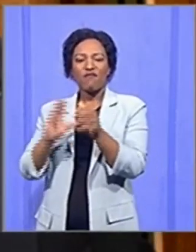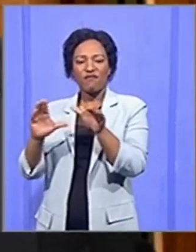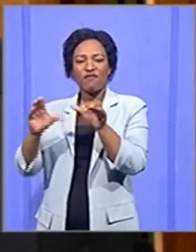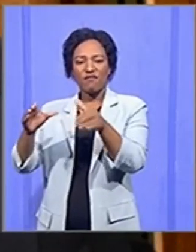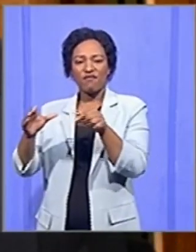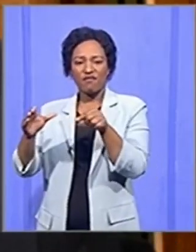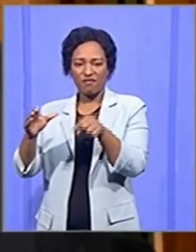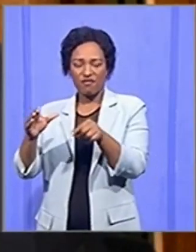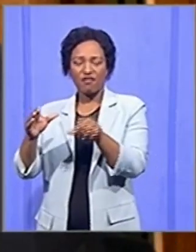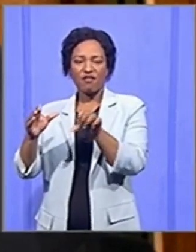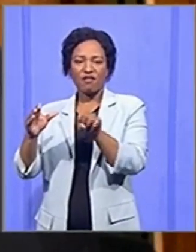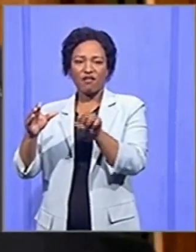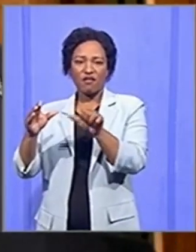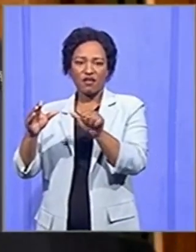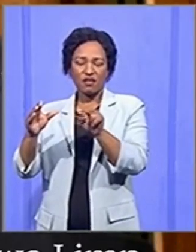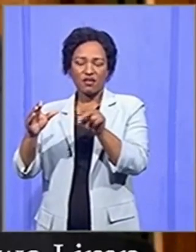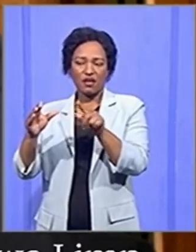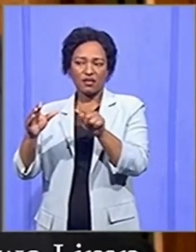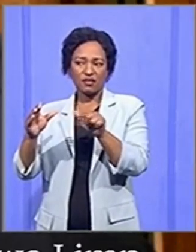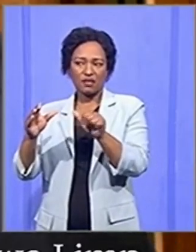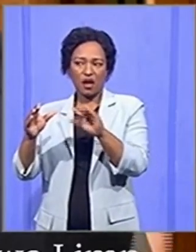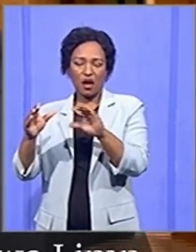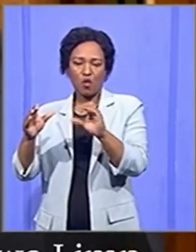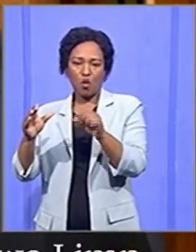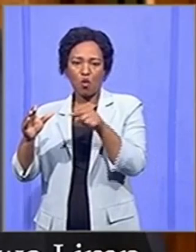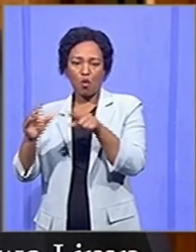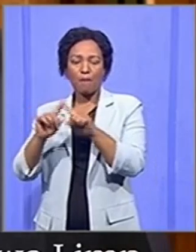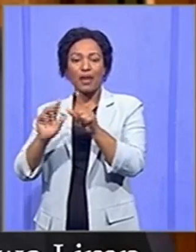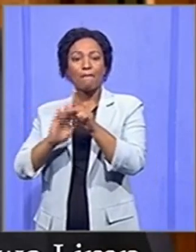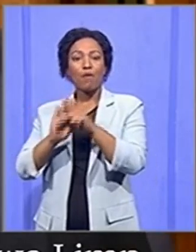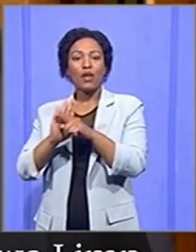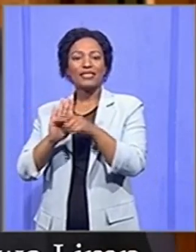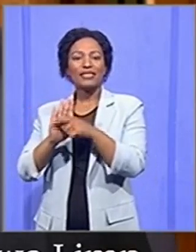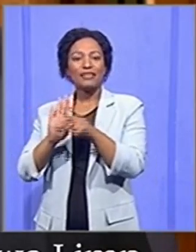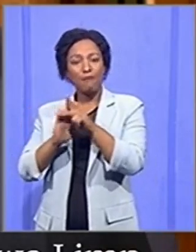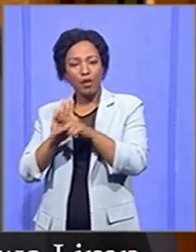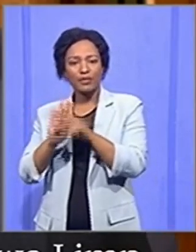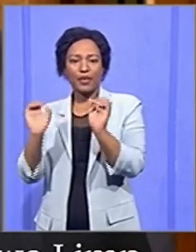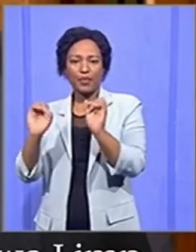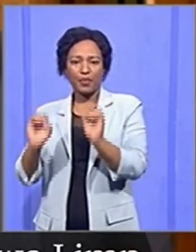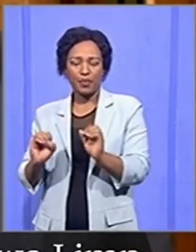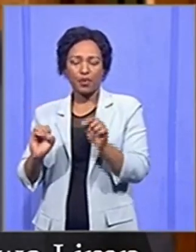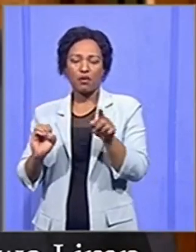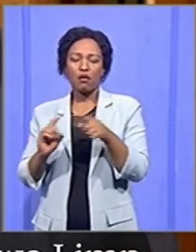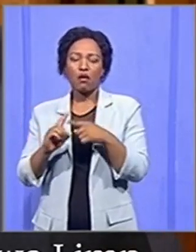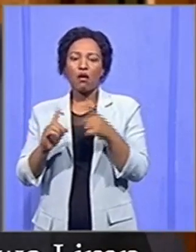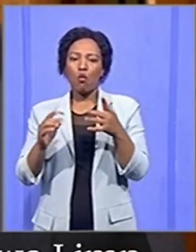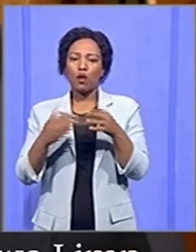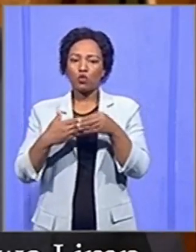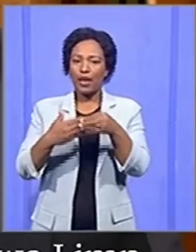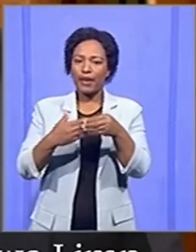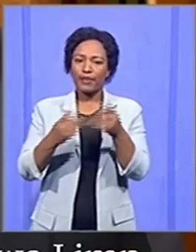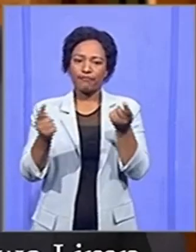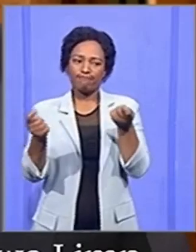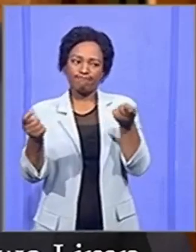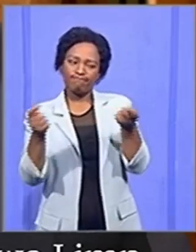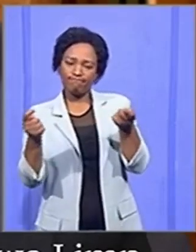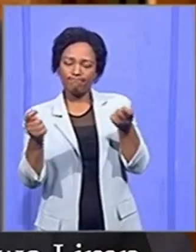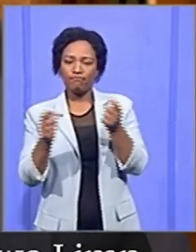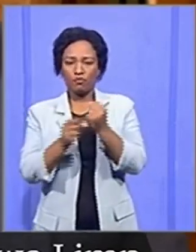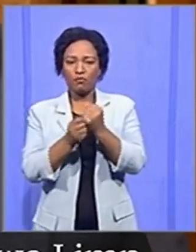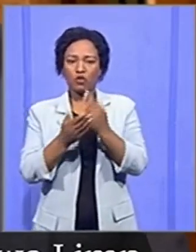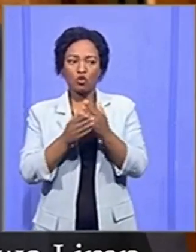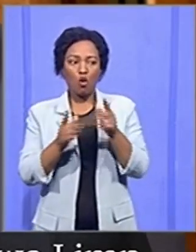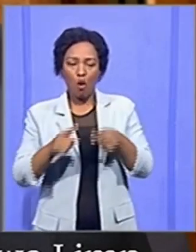call tsamaiso kapa di-policies tse di thusanang le molaotheo go laodisa le go tlhokomedisisa gore go na le boitshwaro bo